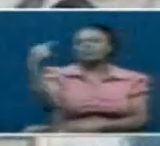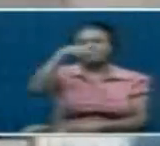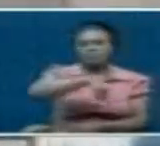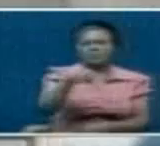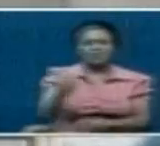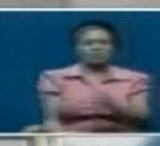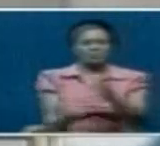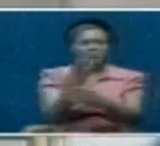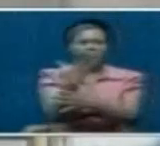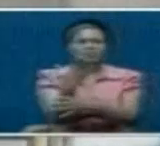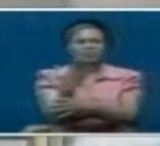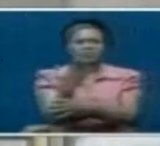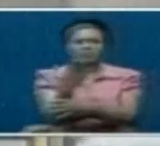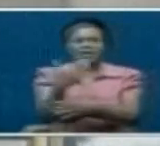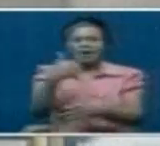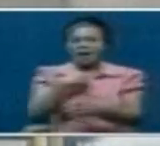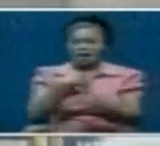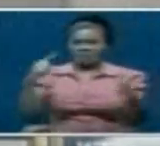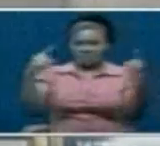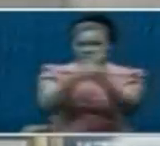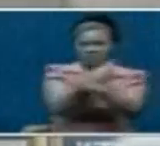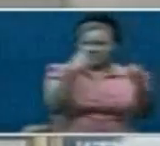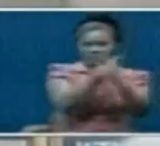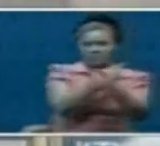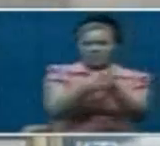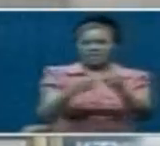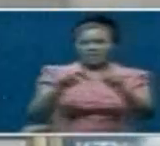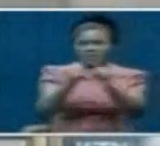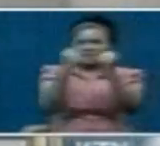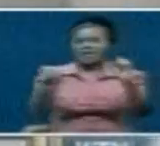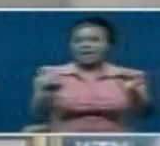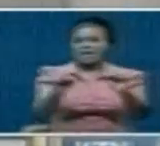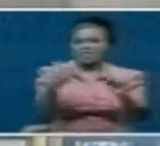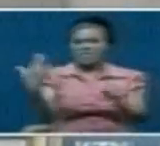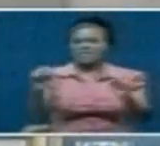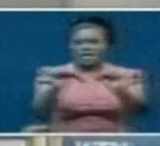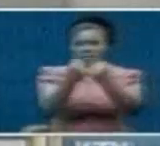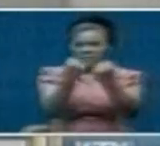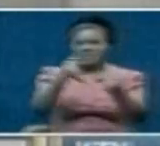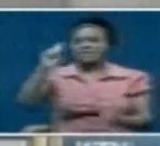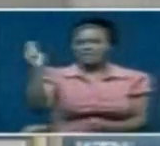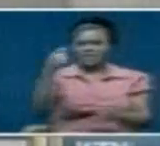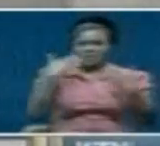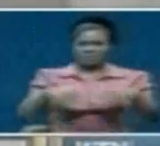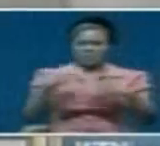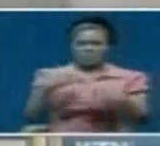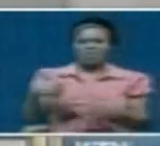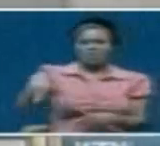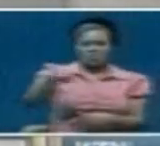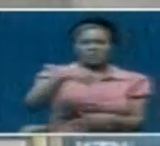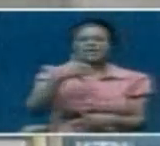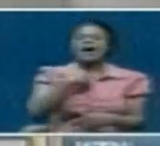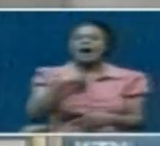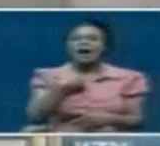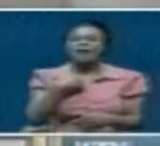launch. The fact that there are different initiatives taking place, I'm sure that as Kenyans, at some point, all this